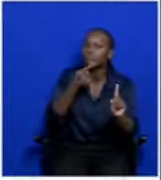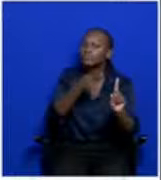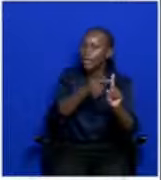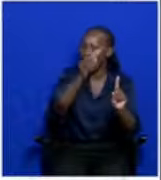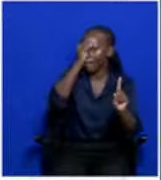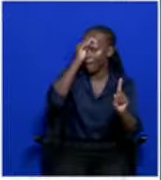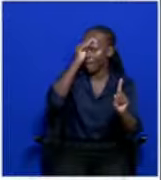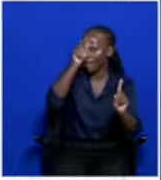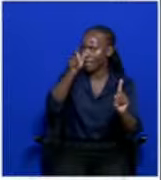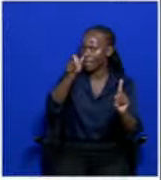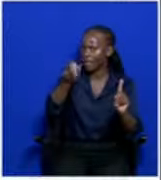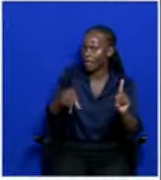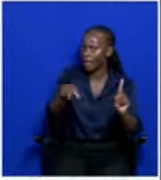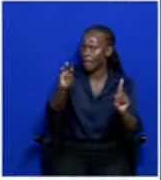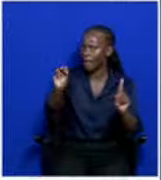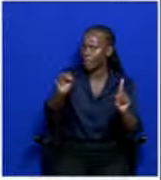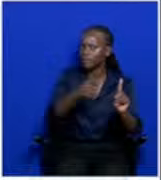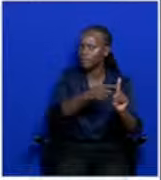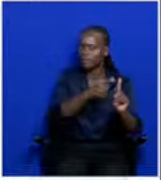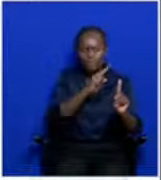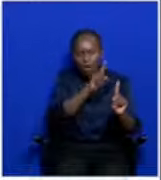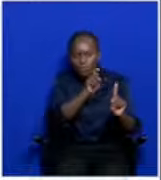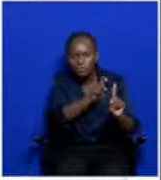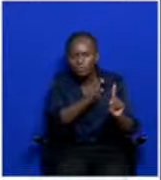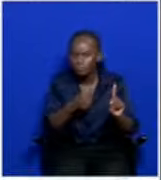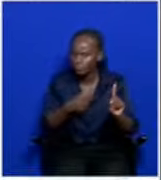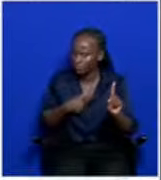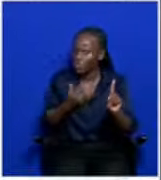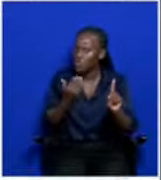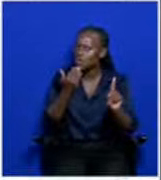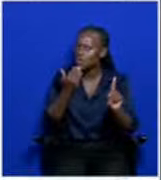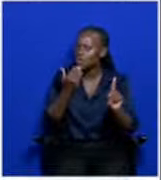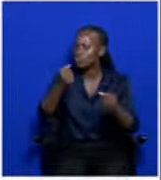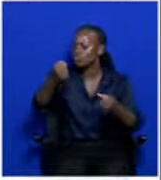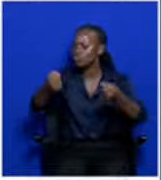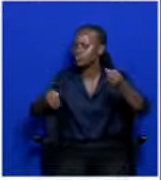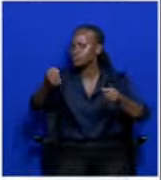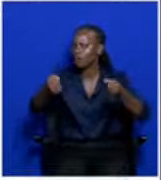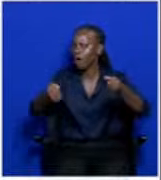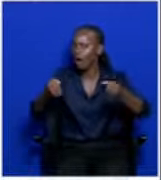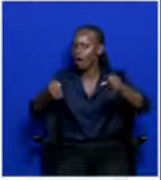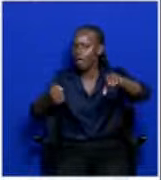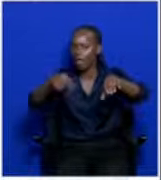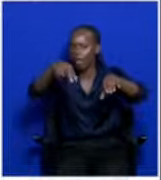the vehicle. So upon interviewing him,